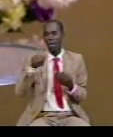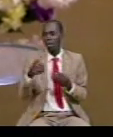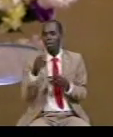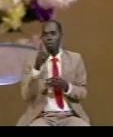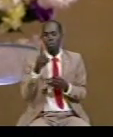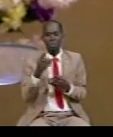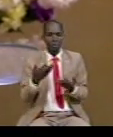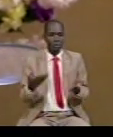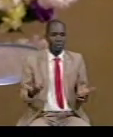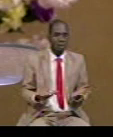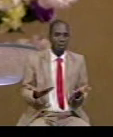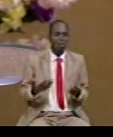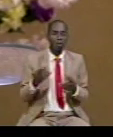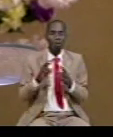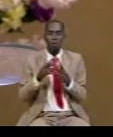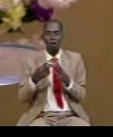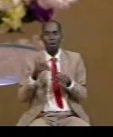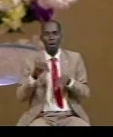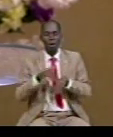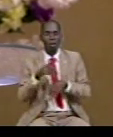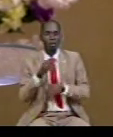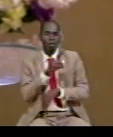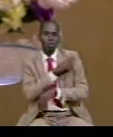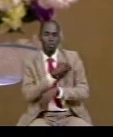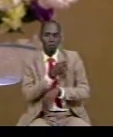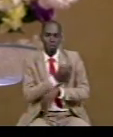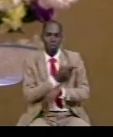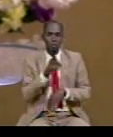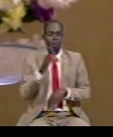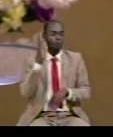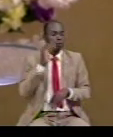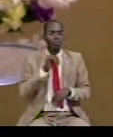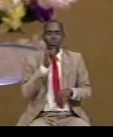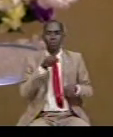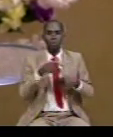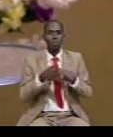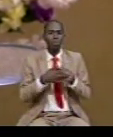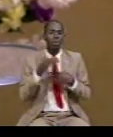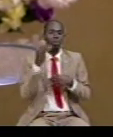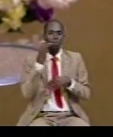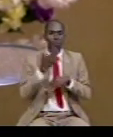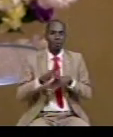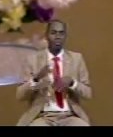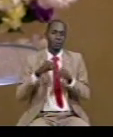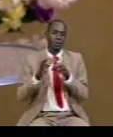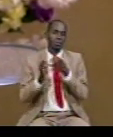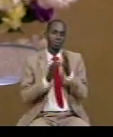miracle tonight. You will carry gold in Jesus' name.